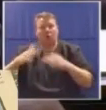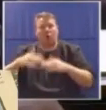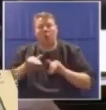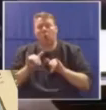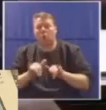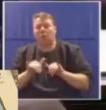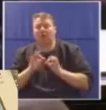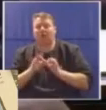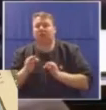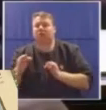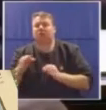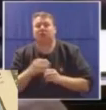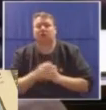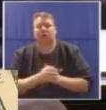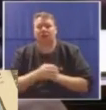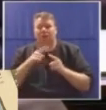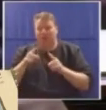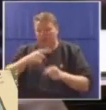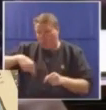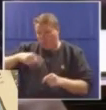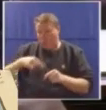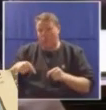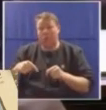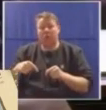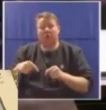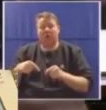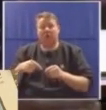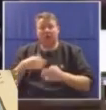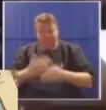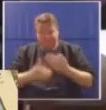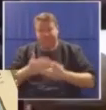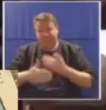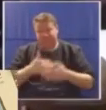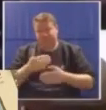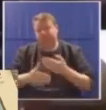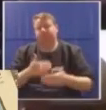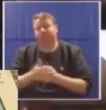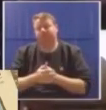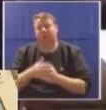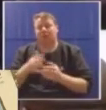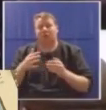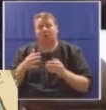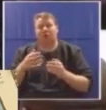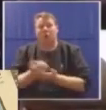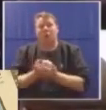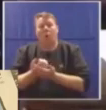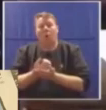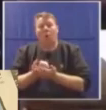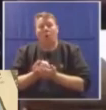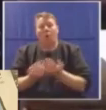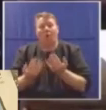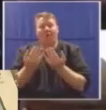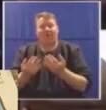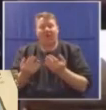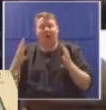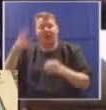with decommissioning our coal power plants to appease leaders that are disregarding